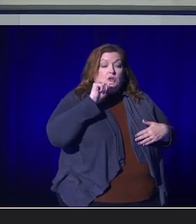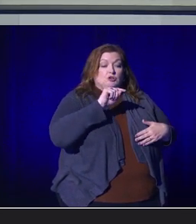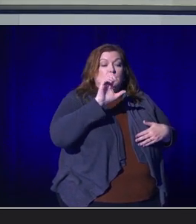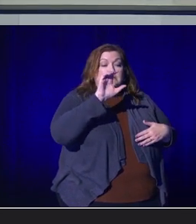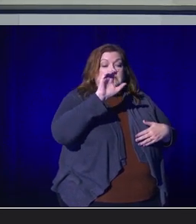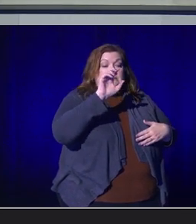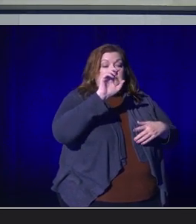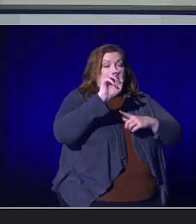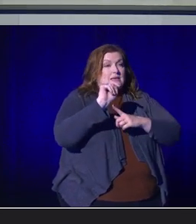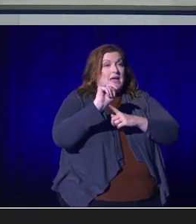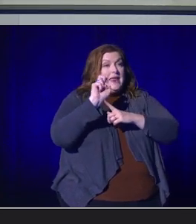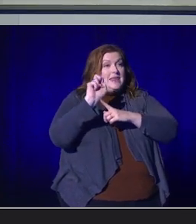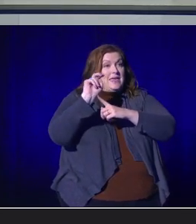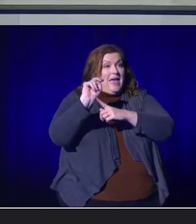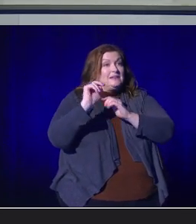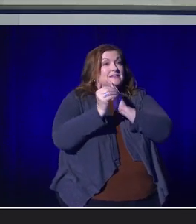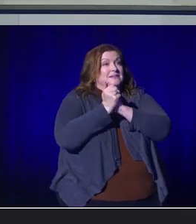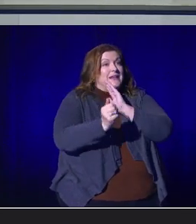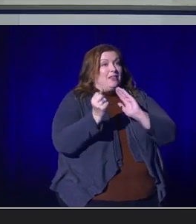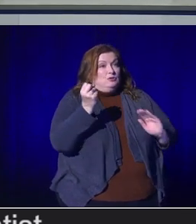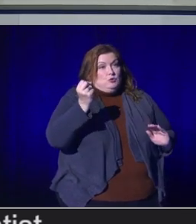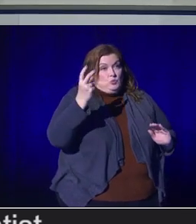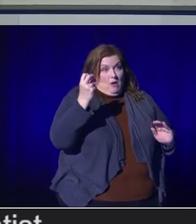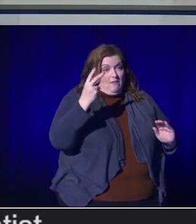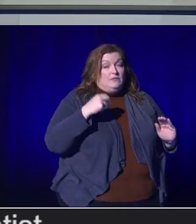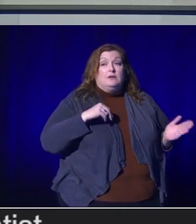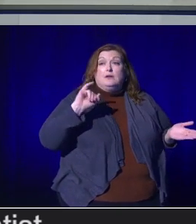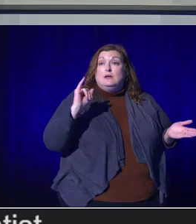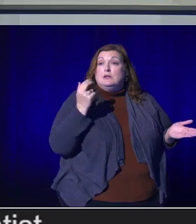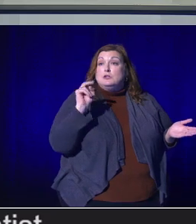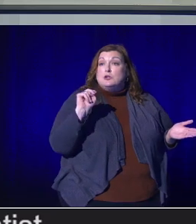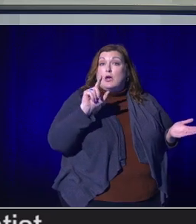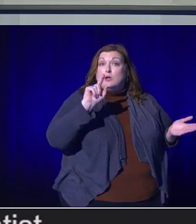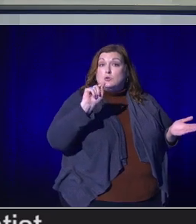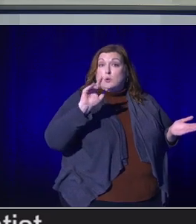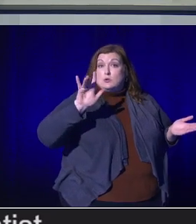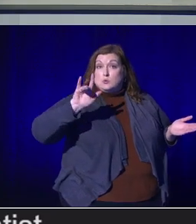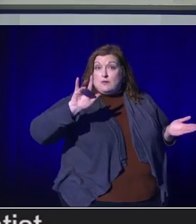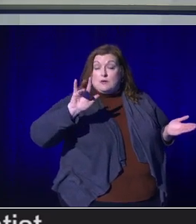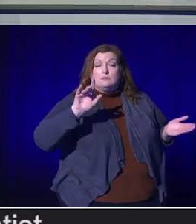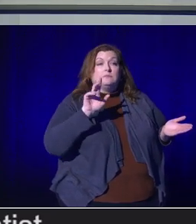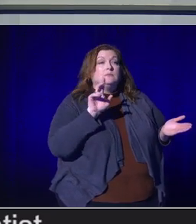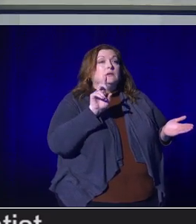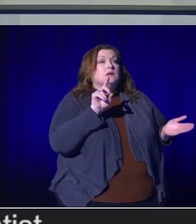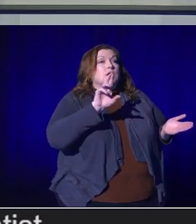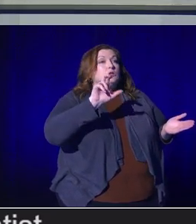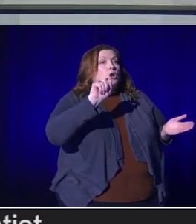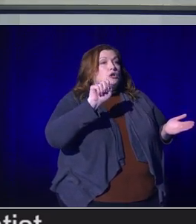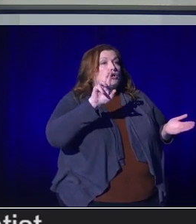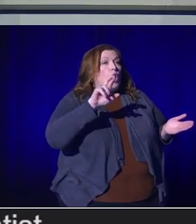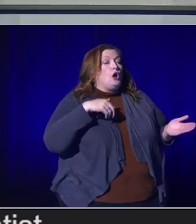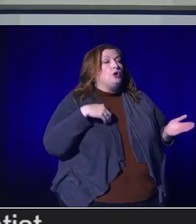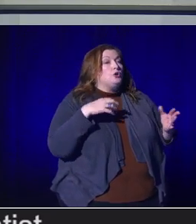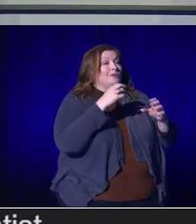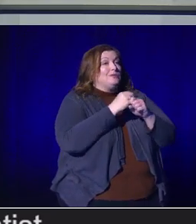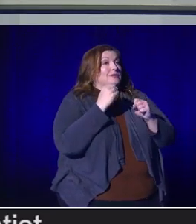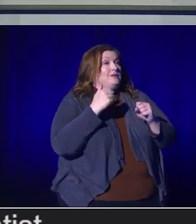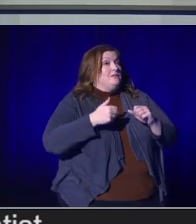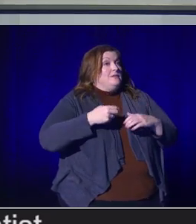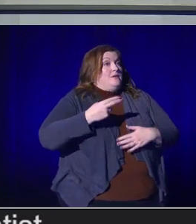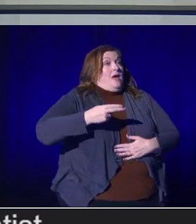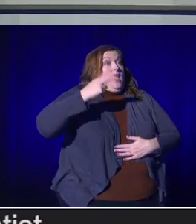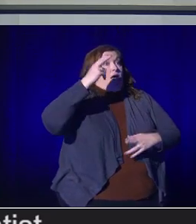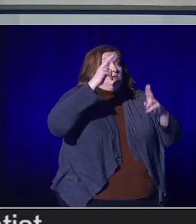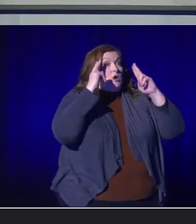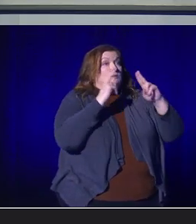12. And in January of 2025, Dr. Carter received the highest honor given by the U.S.